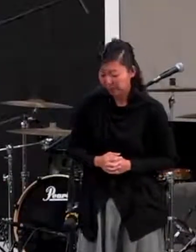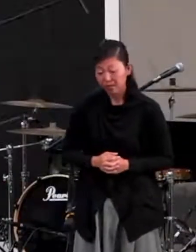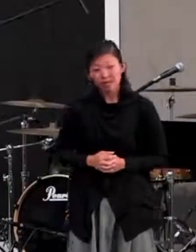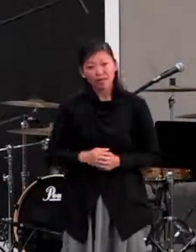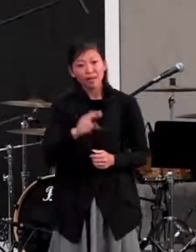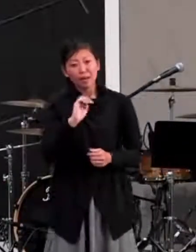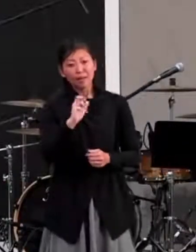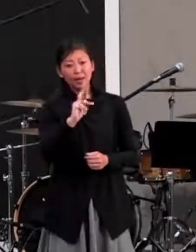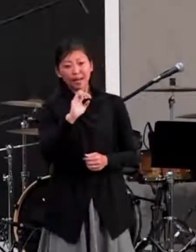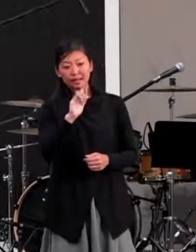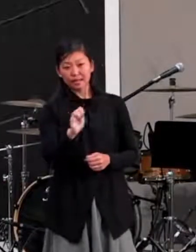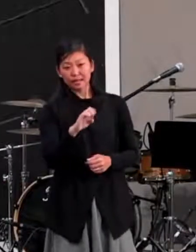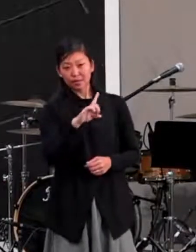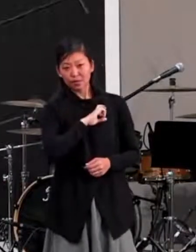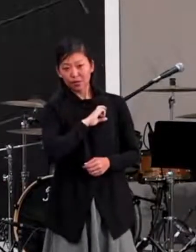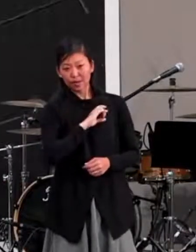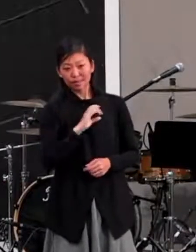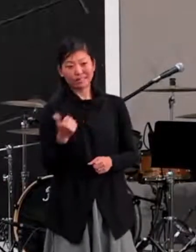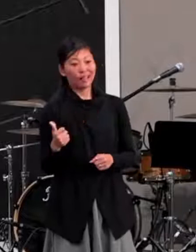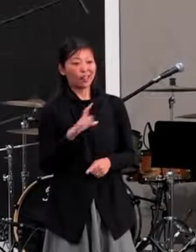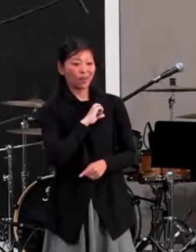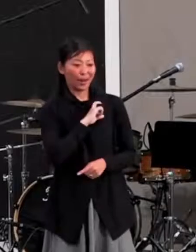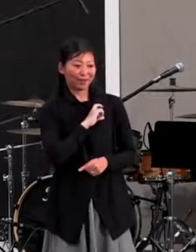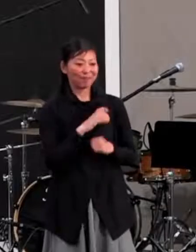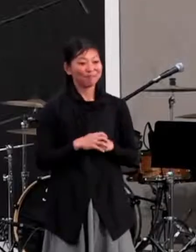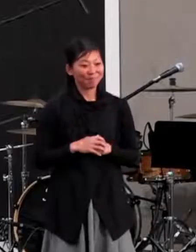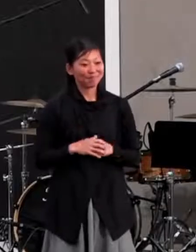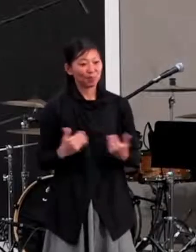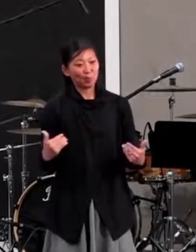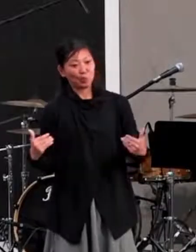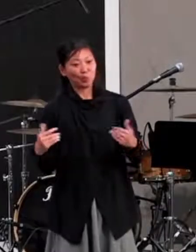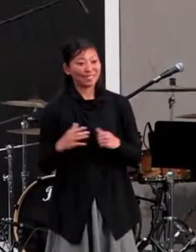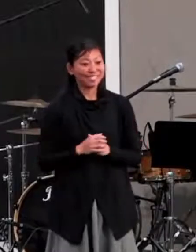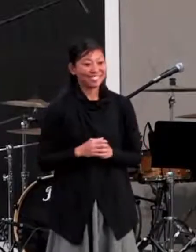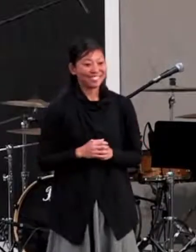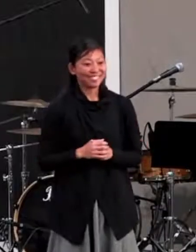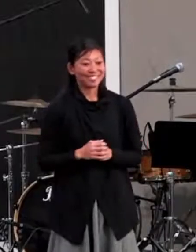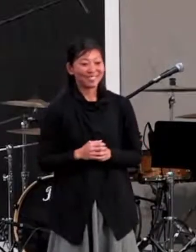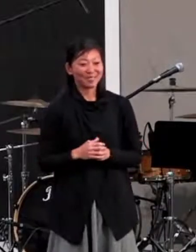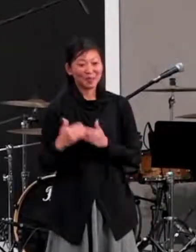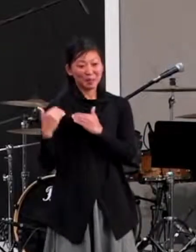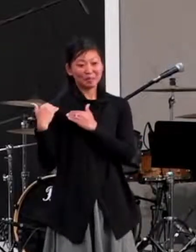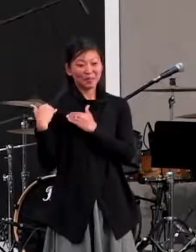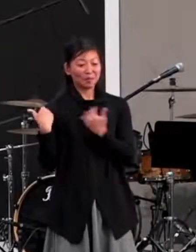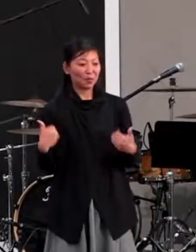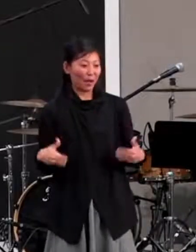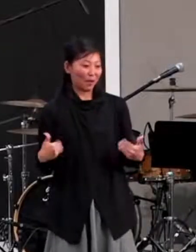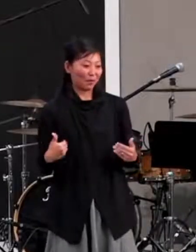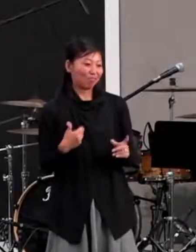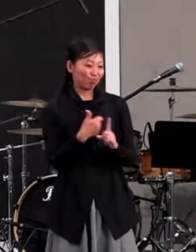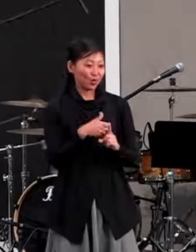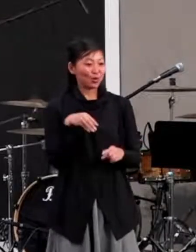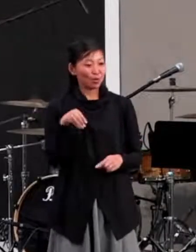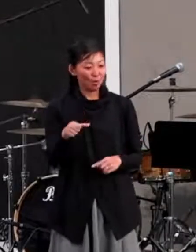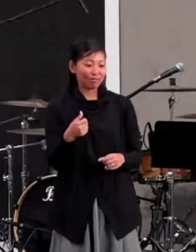Makenzie, what grade are you in? 10th grade. She's already sponsoring a couple kids.